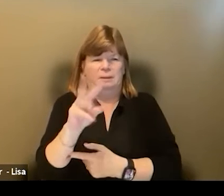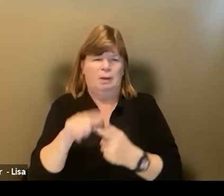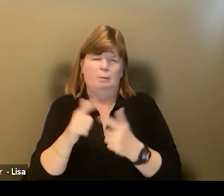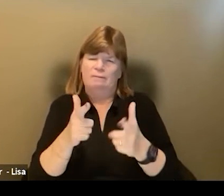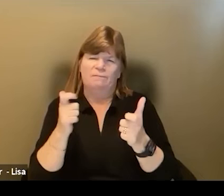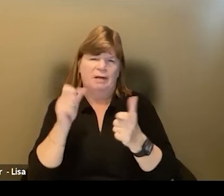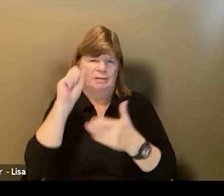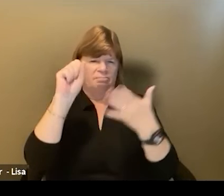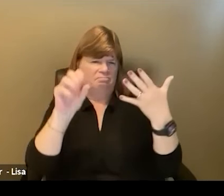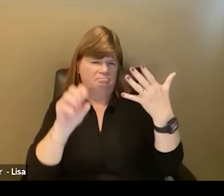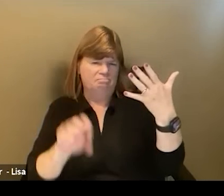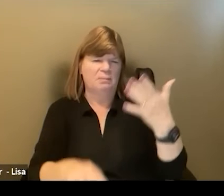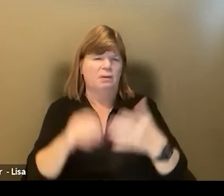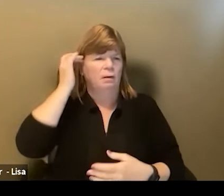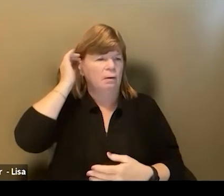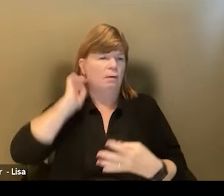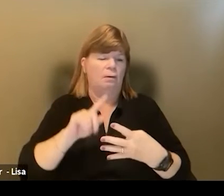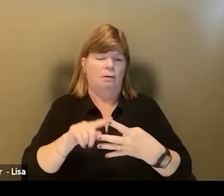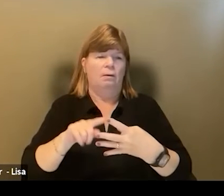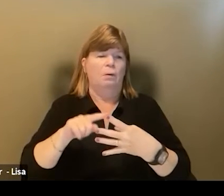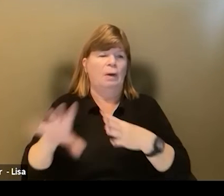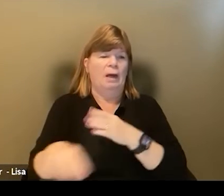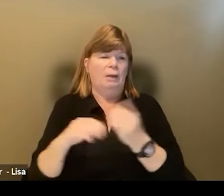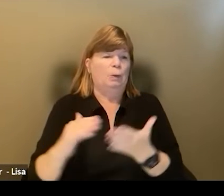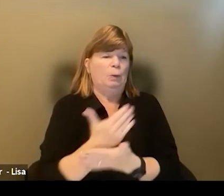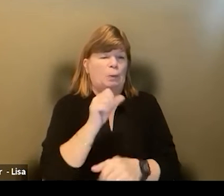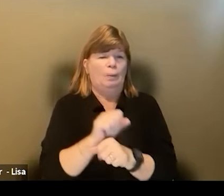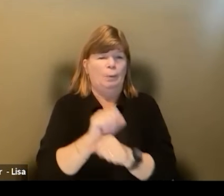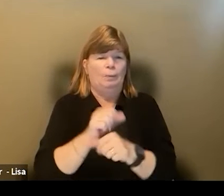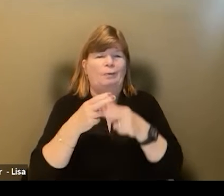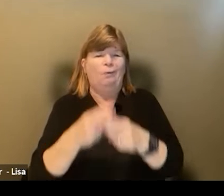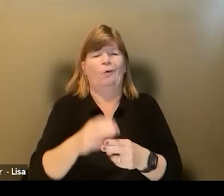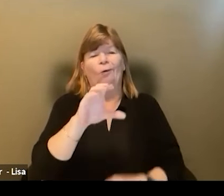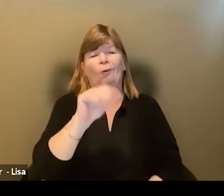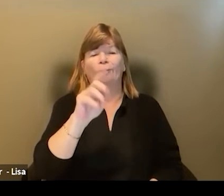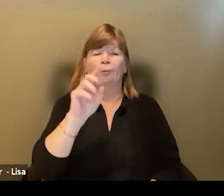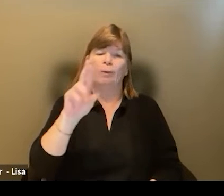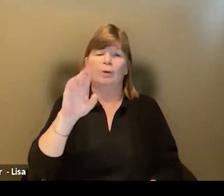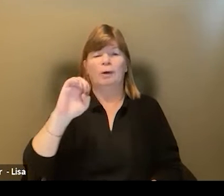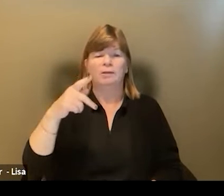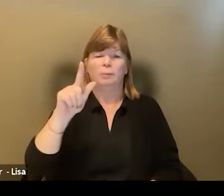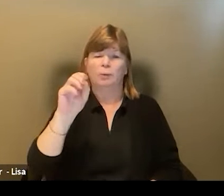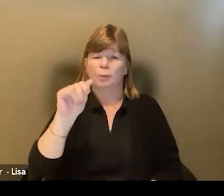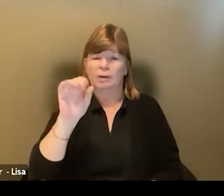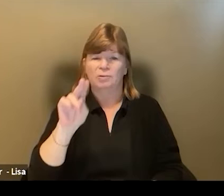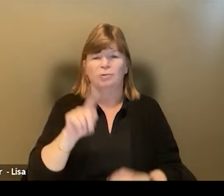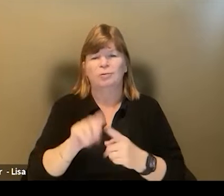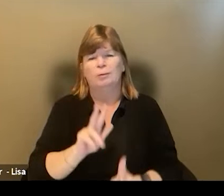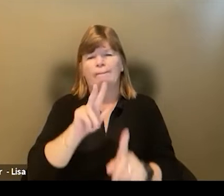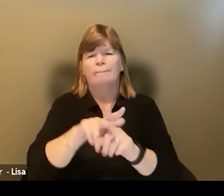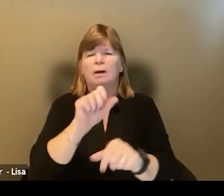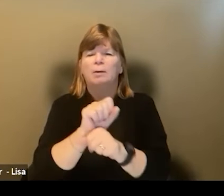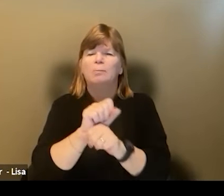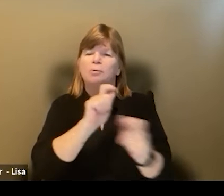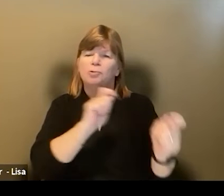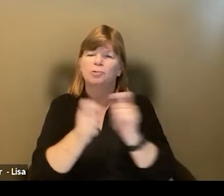those quickly. We added a new employment array service called Career Exploration to implement employment